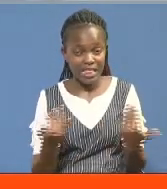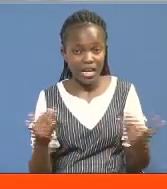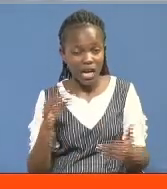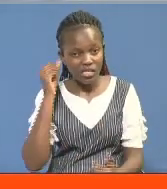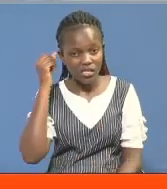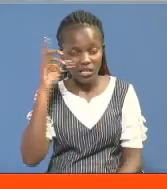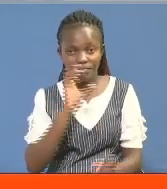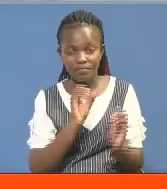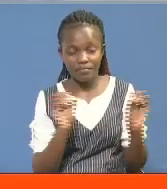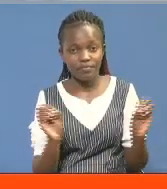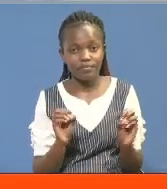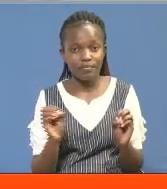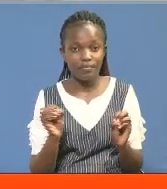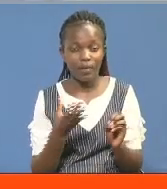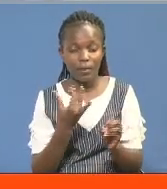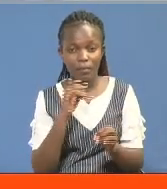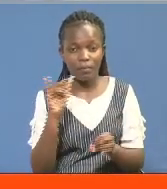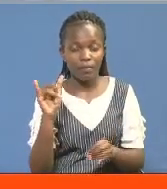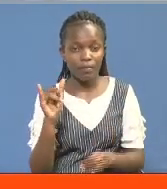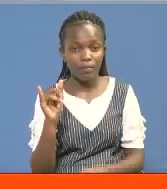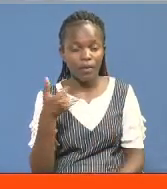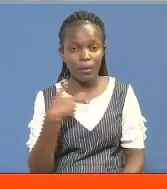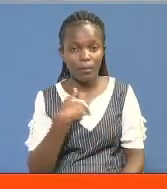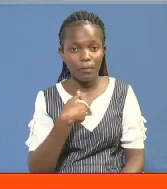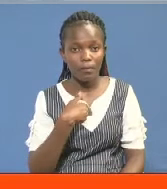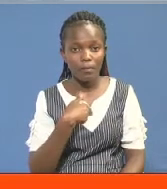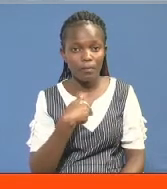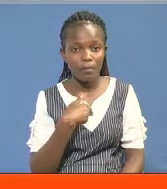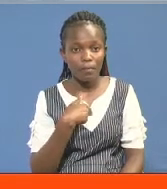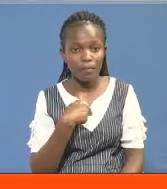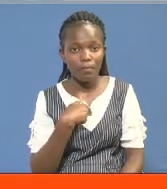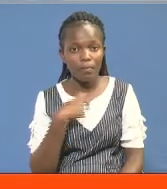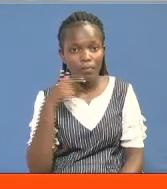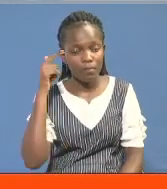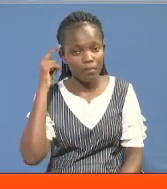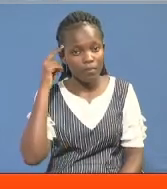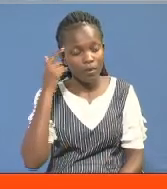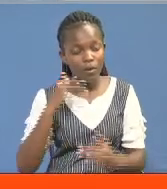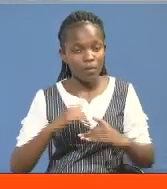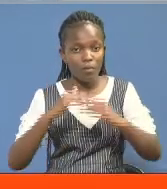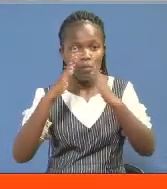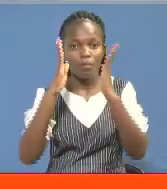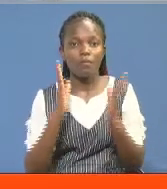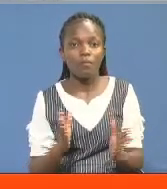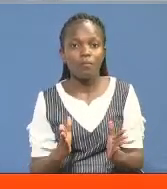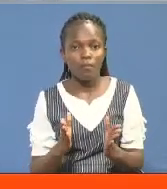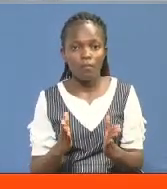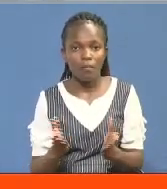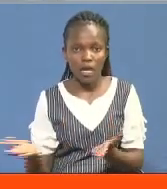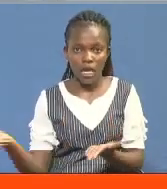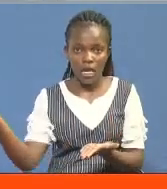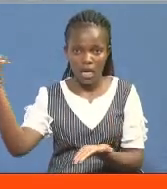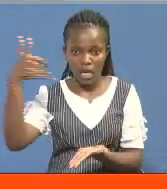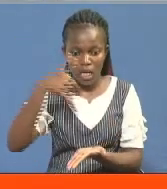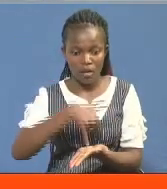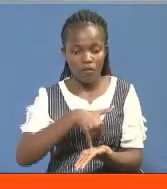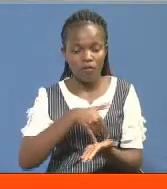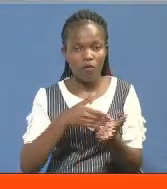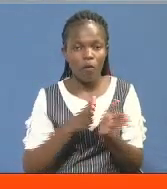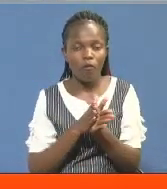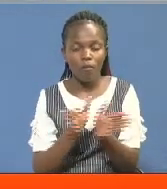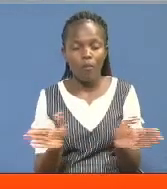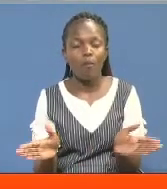then BBI has to sail through, I believe it is incumbent upon the promoters to really engage the public,